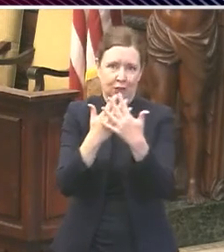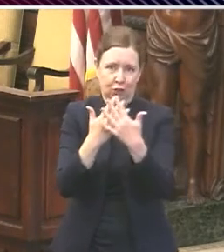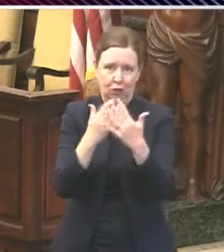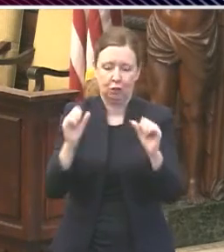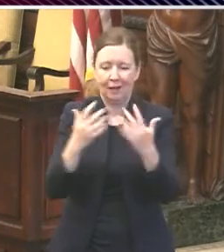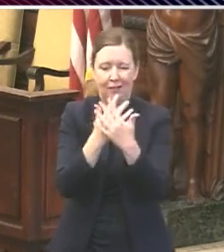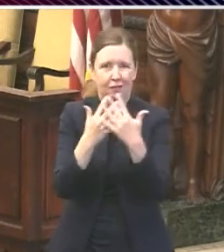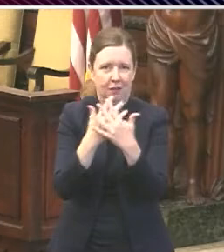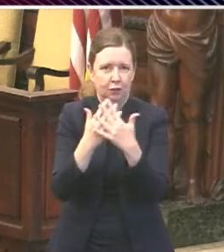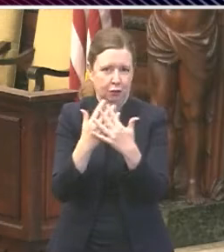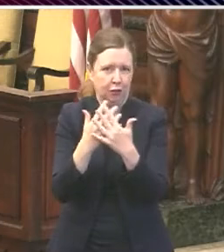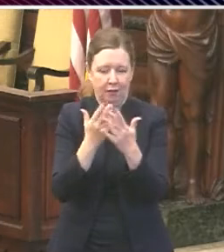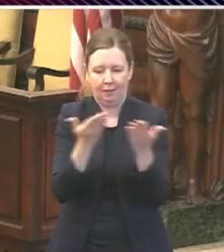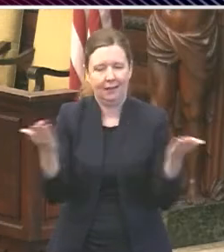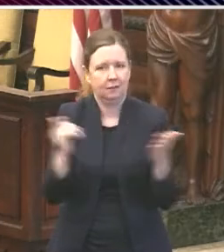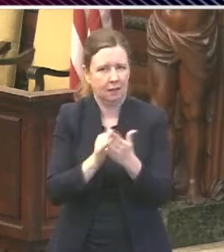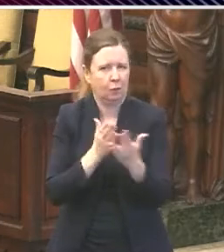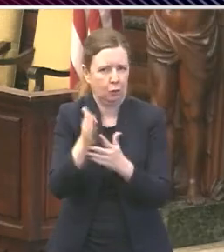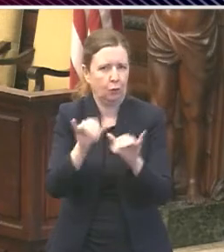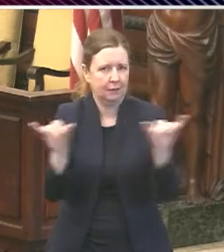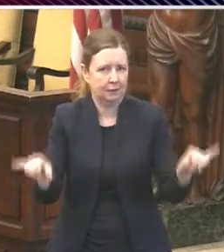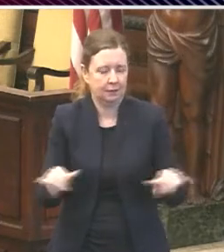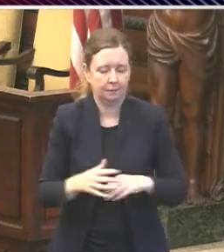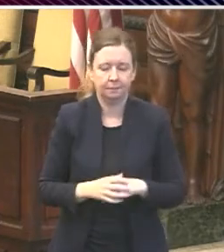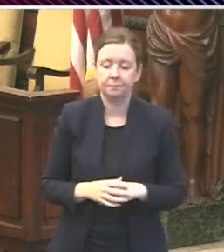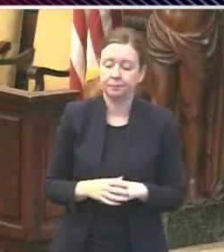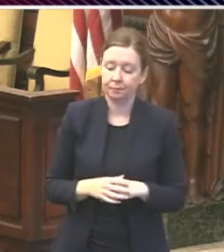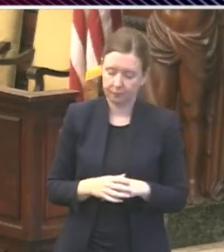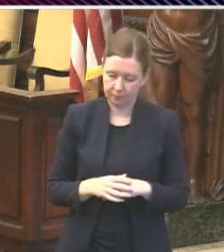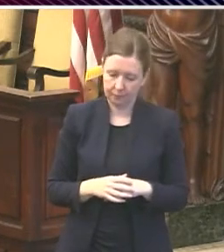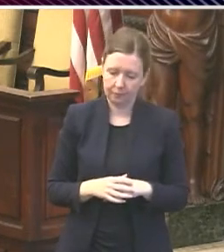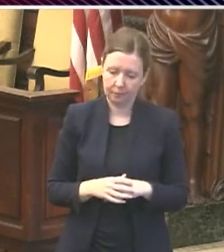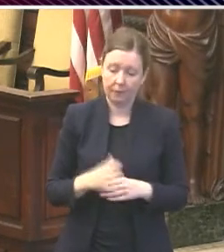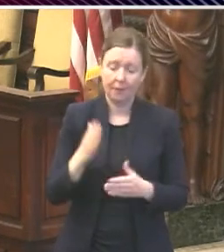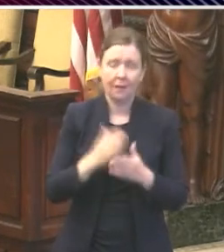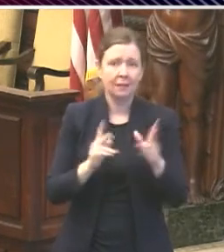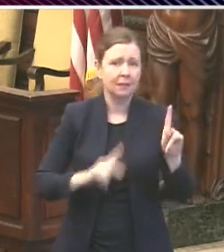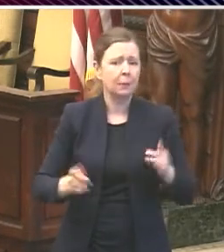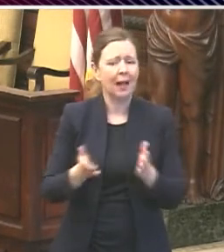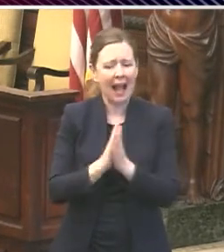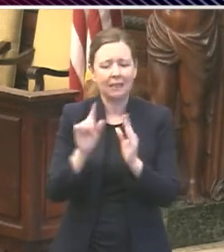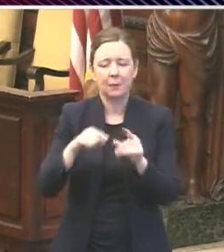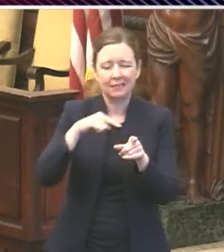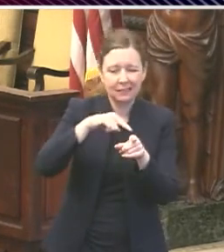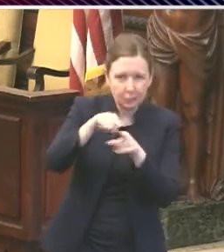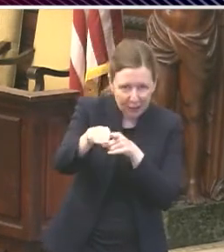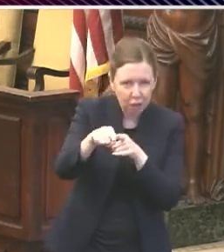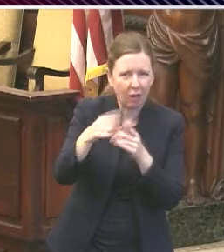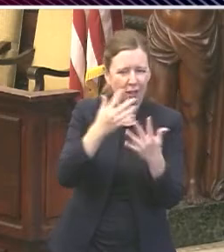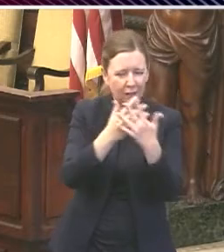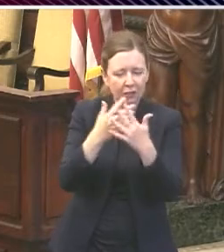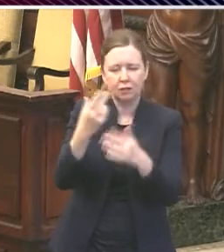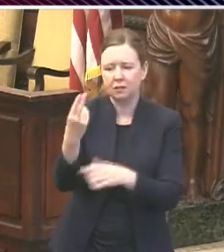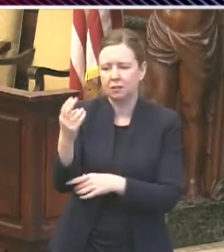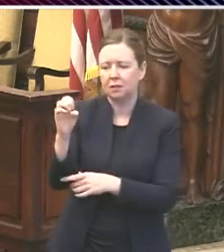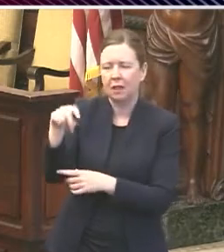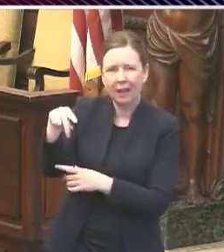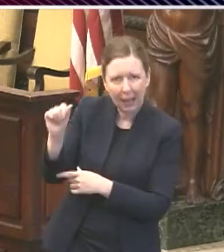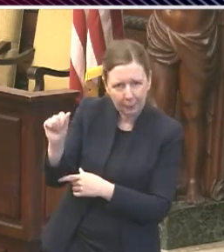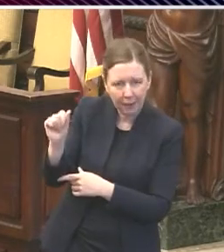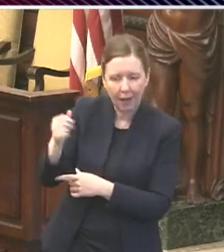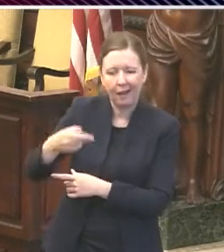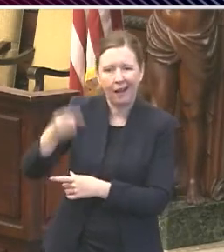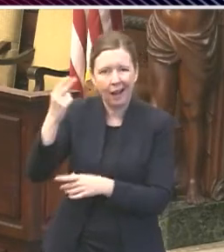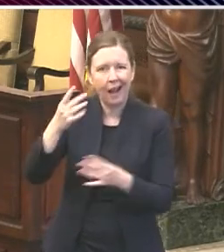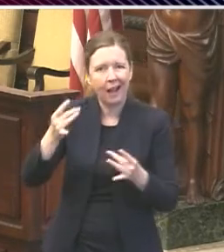through the system. Now, some people have asked about some very specialized filters that are called Hepa filters, or high efficiency